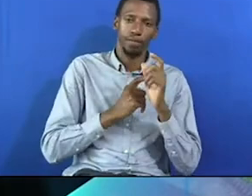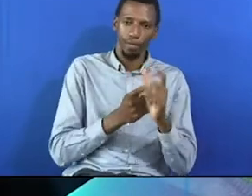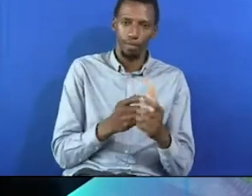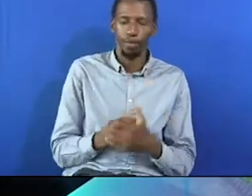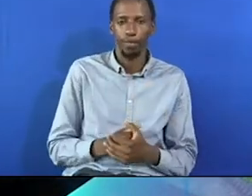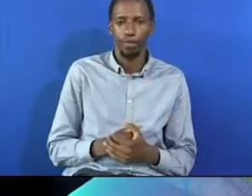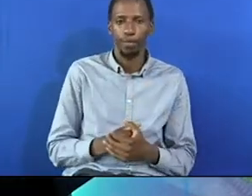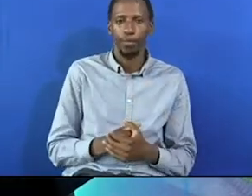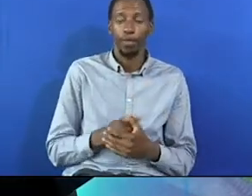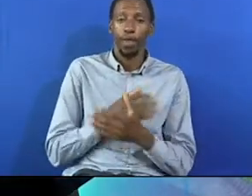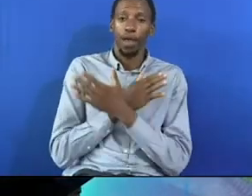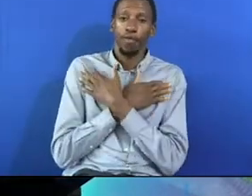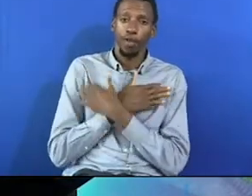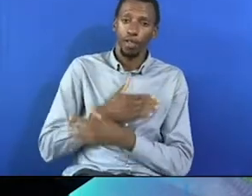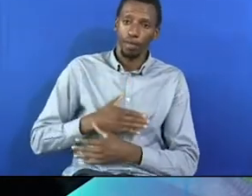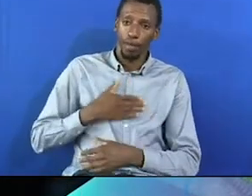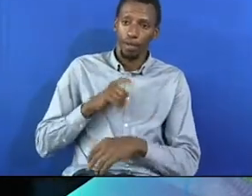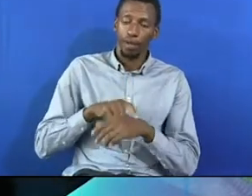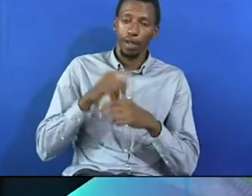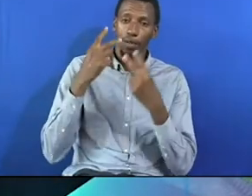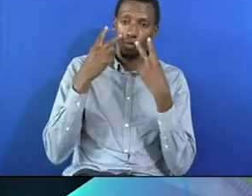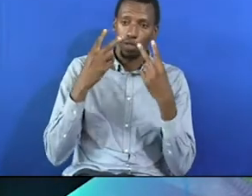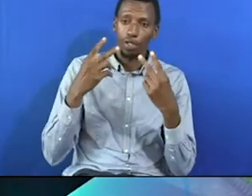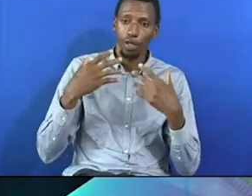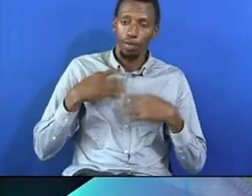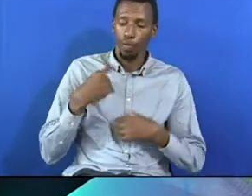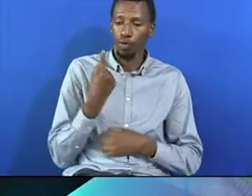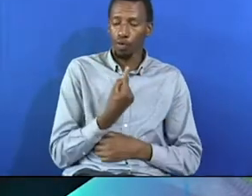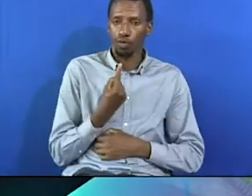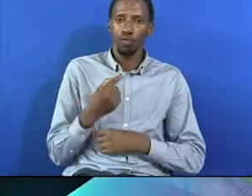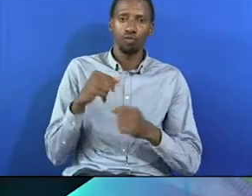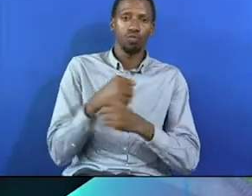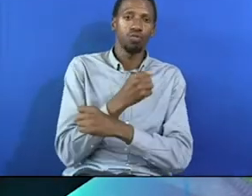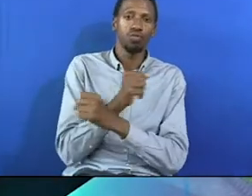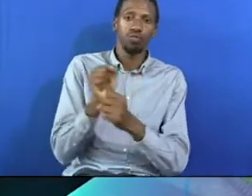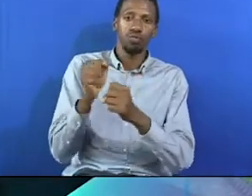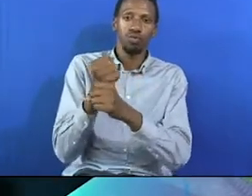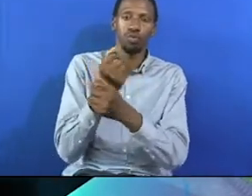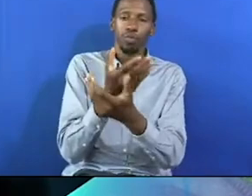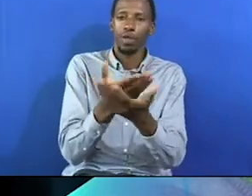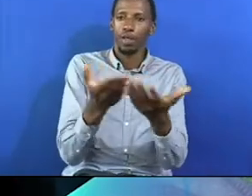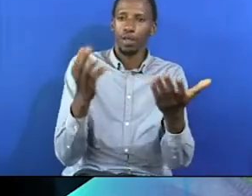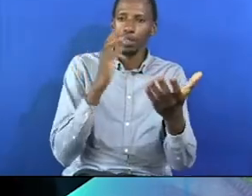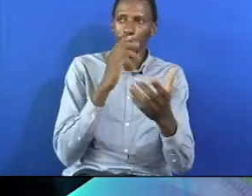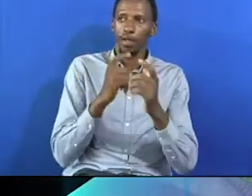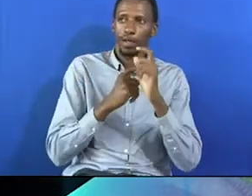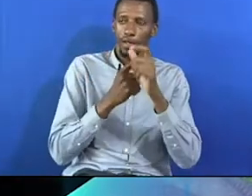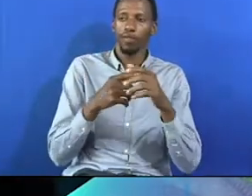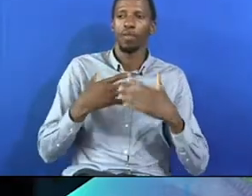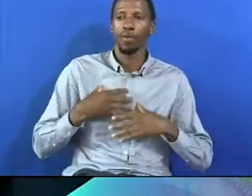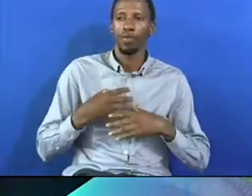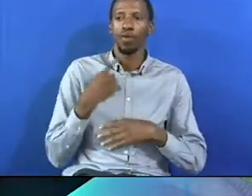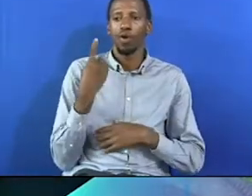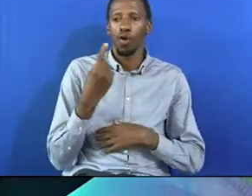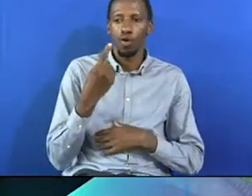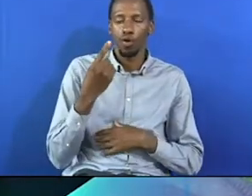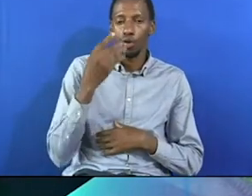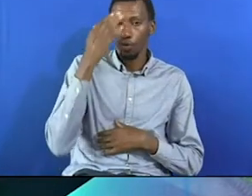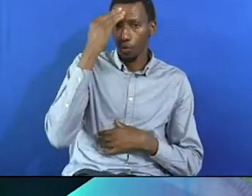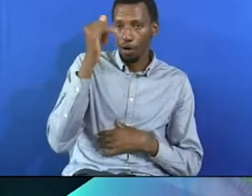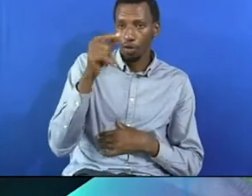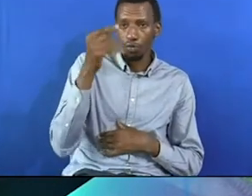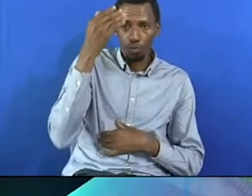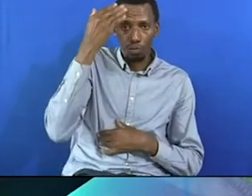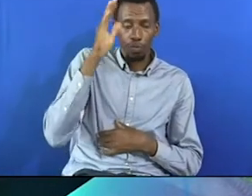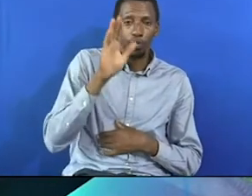friends, when you see single people going around, those are gifted people. Gifted. It's only that you don't know the gift. You only know